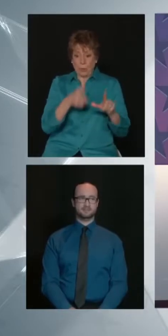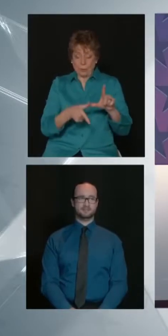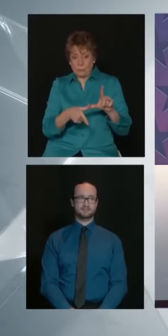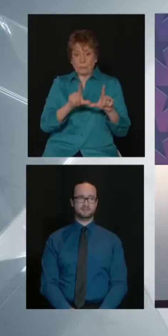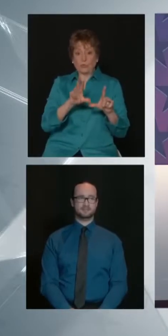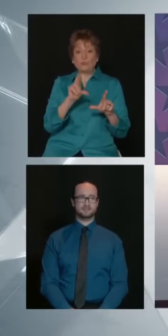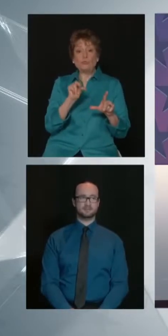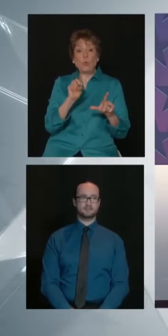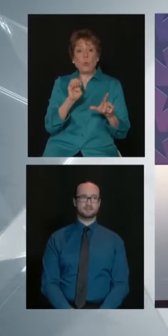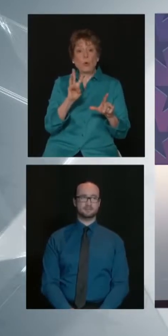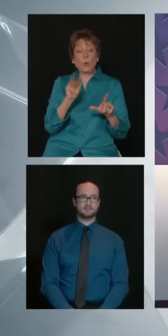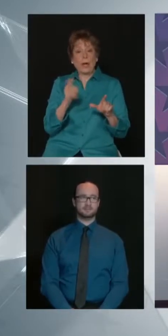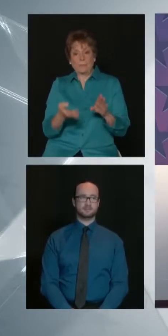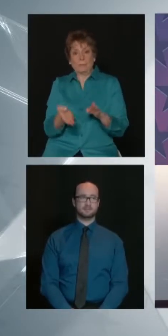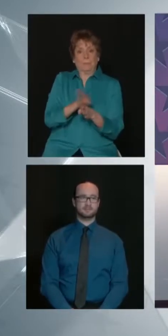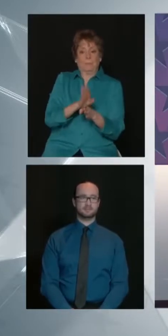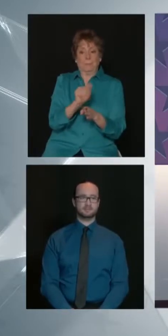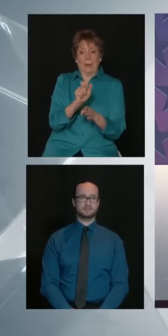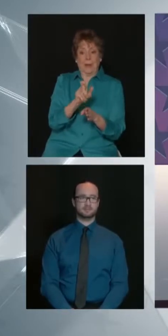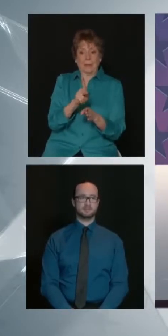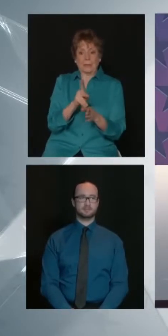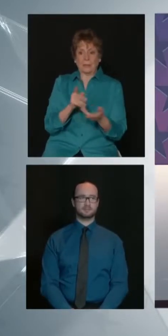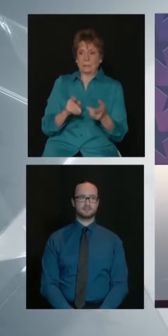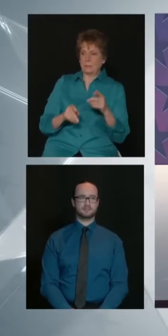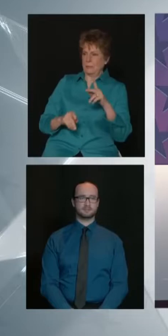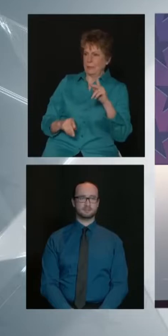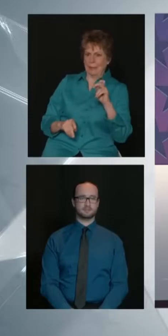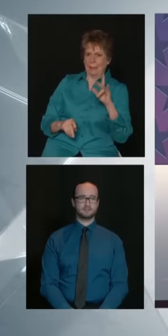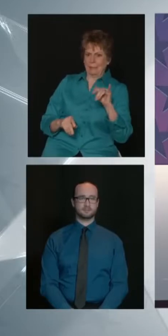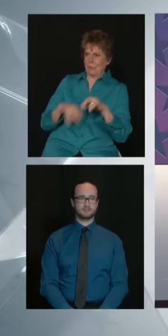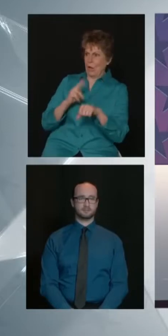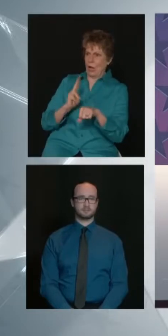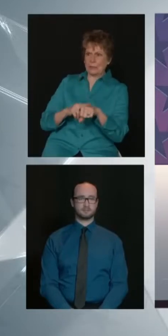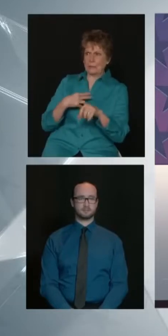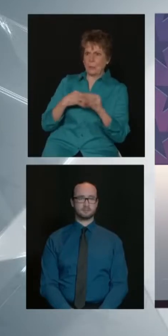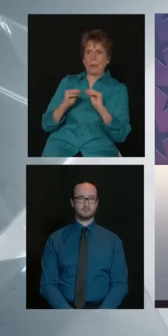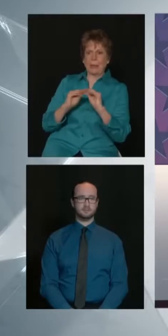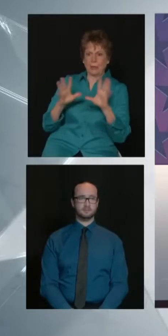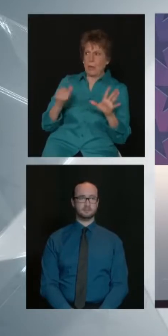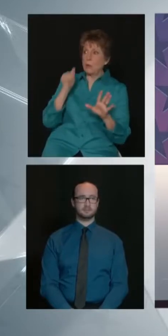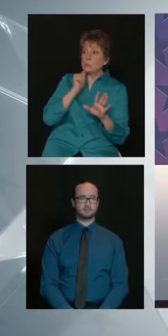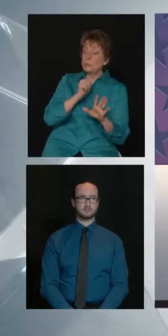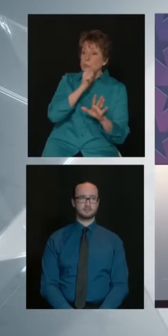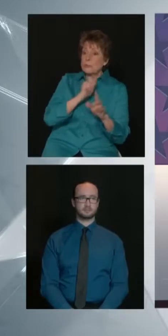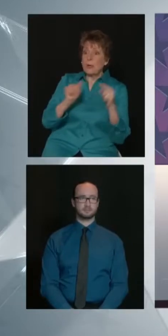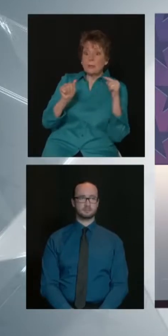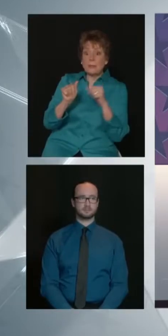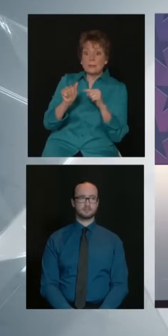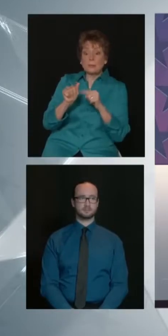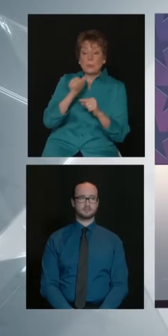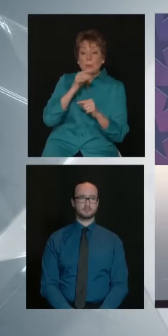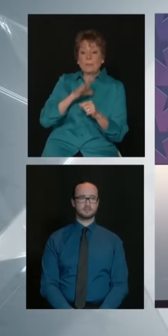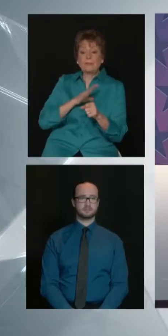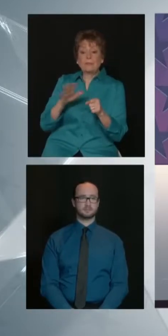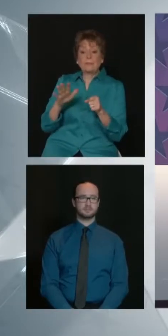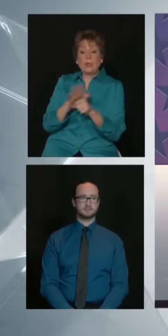perfectly clear. Arizona women have totally lost the right to make a decision about